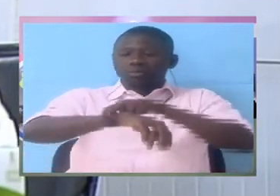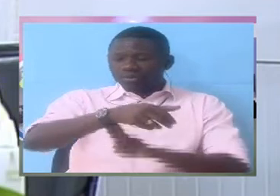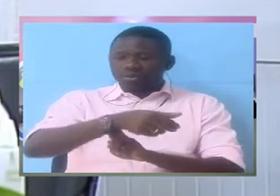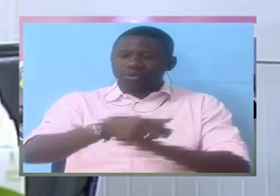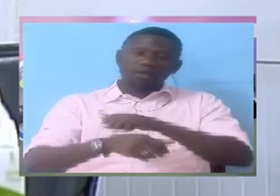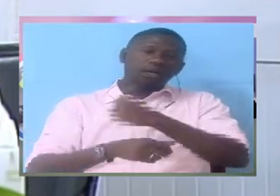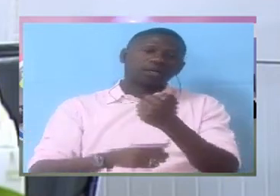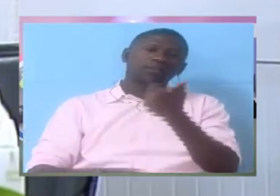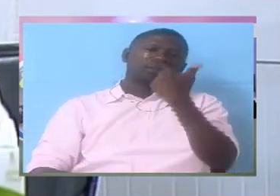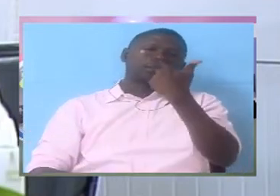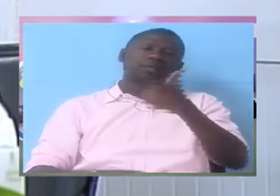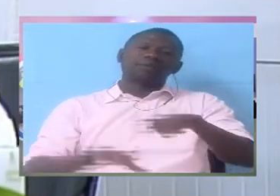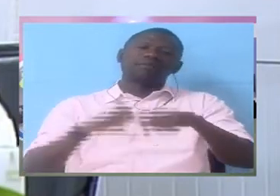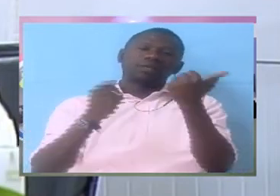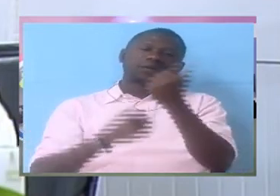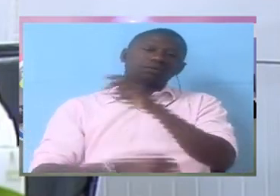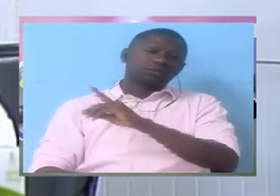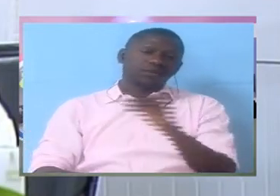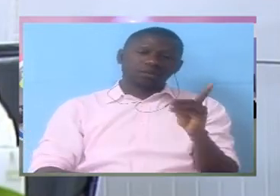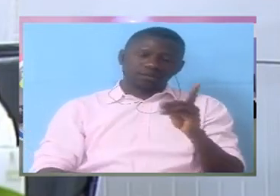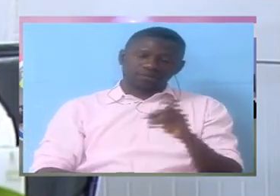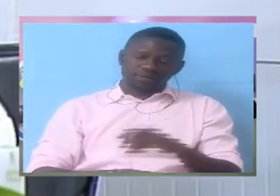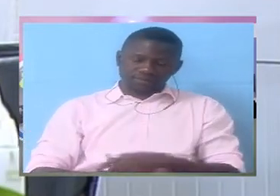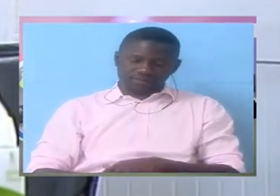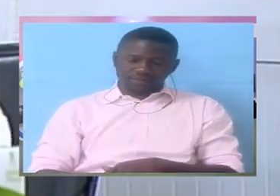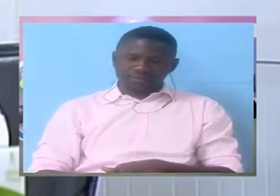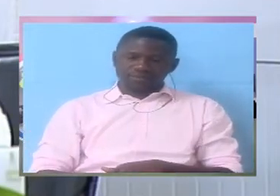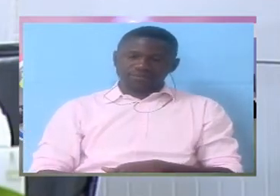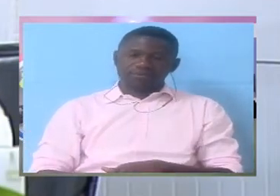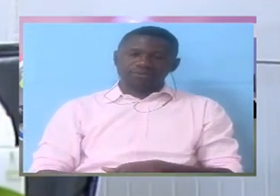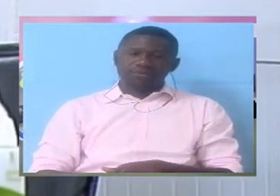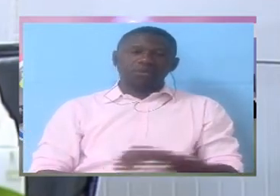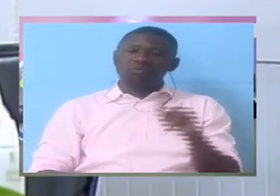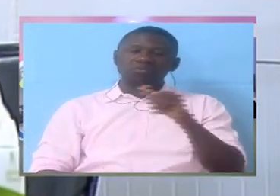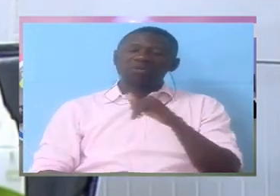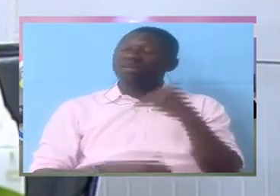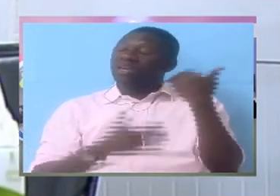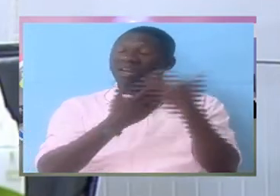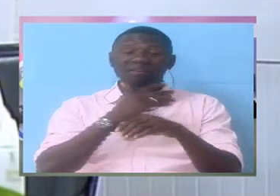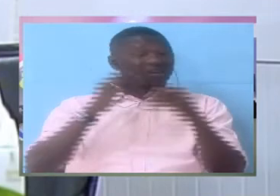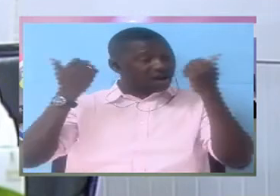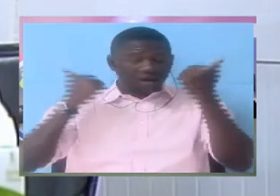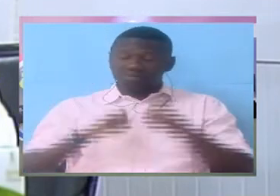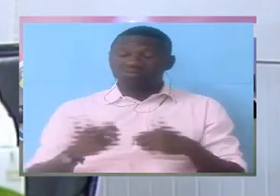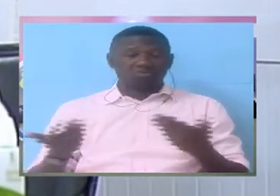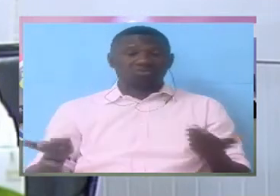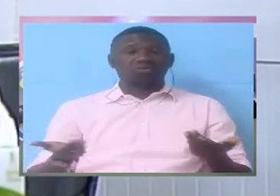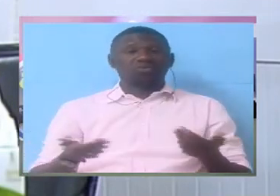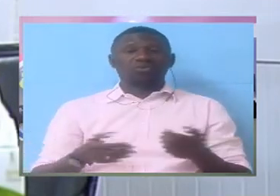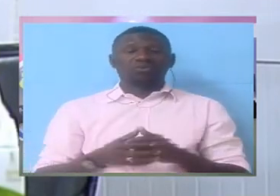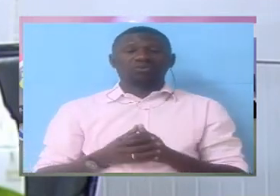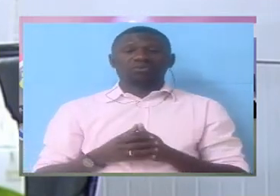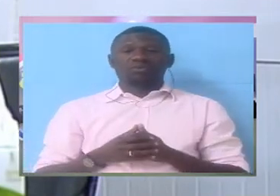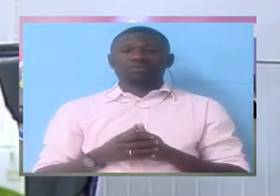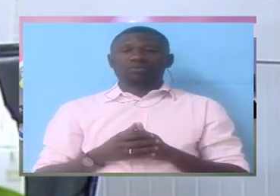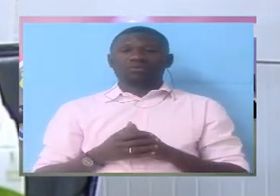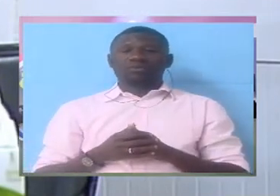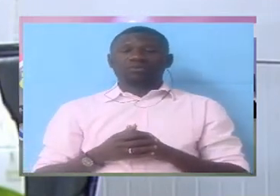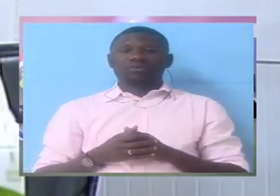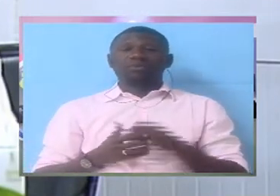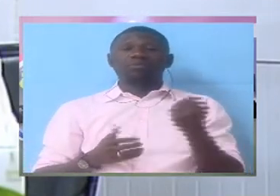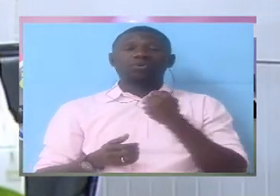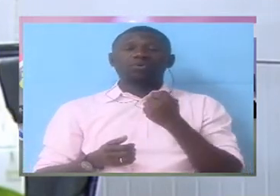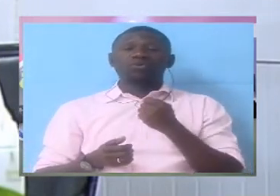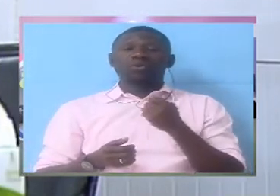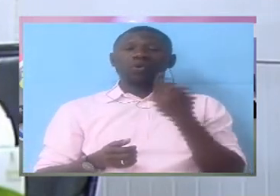bulla montorota anin dalasi wuli worowula kodo, which was unfounded. Me yalon ka mansoto because the director